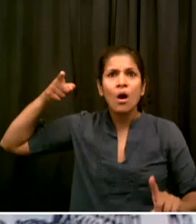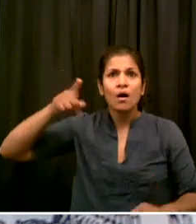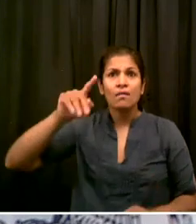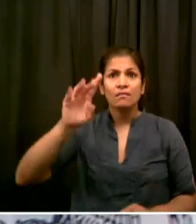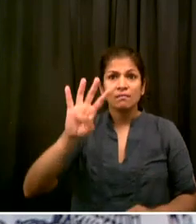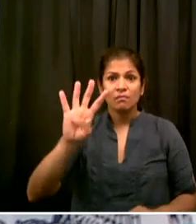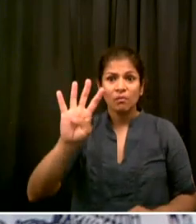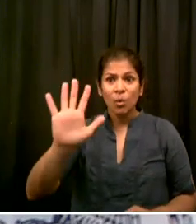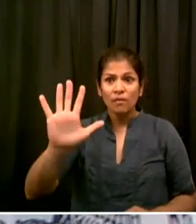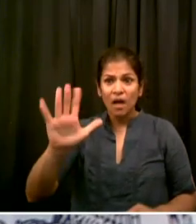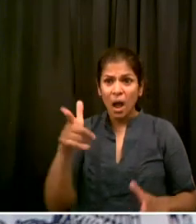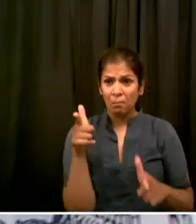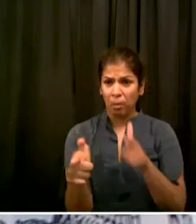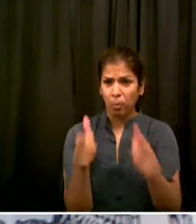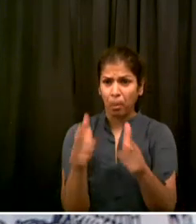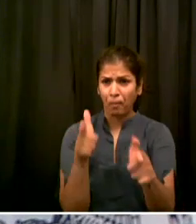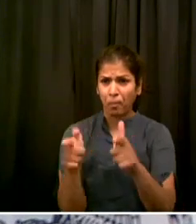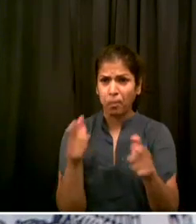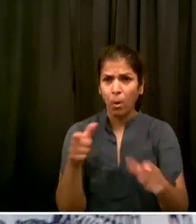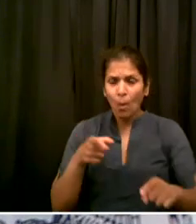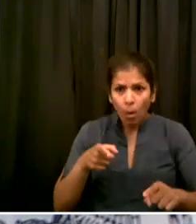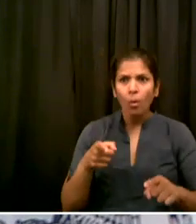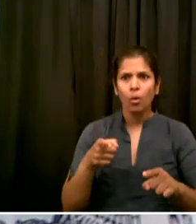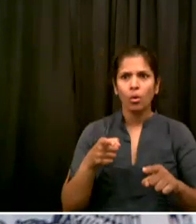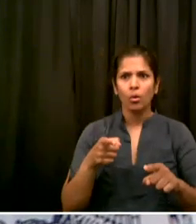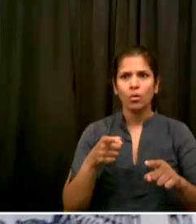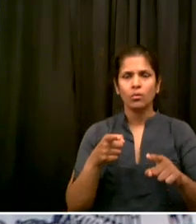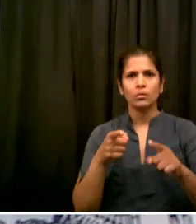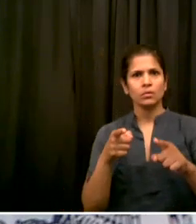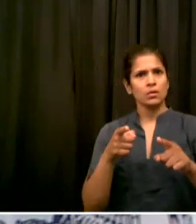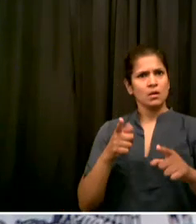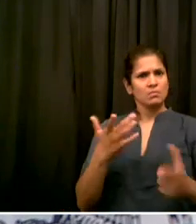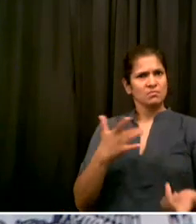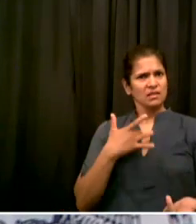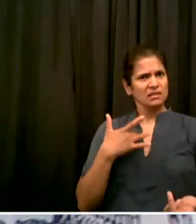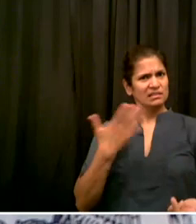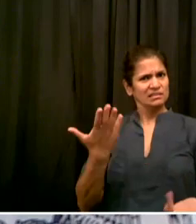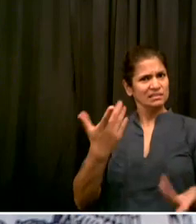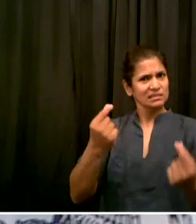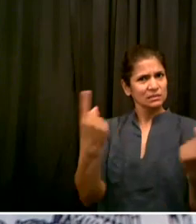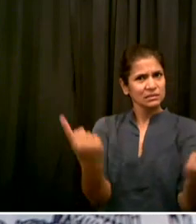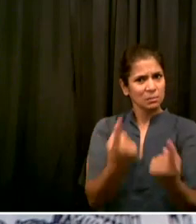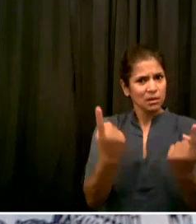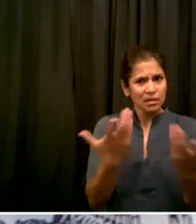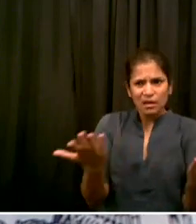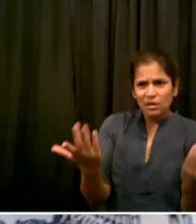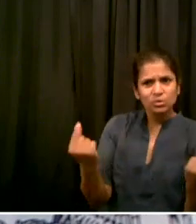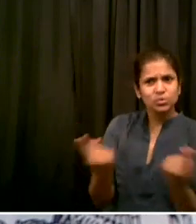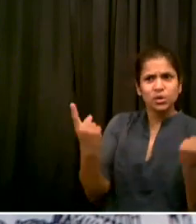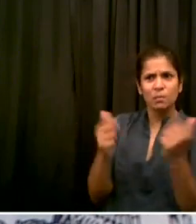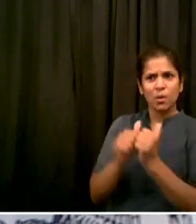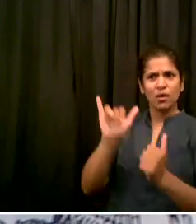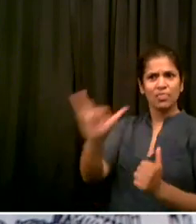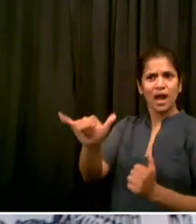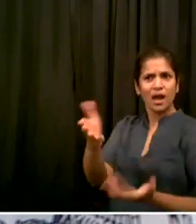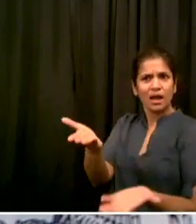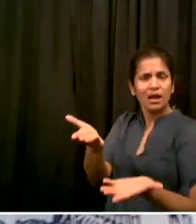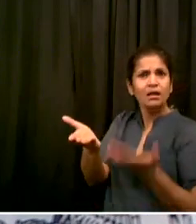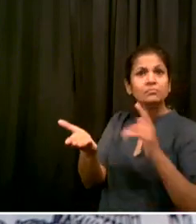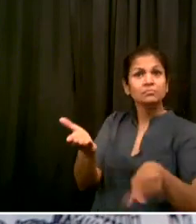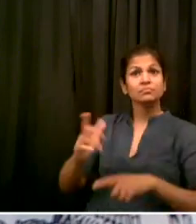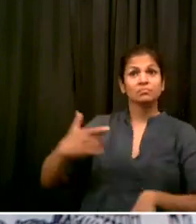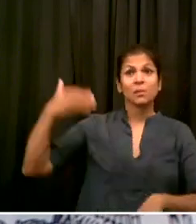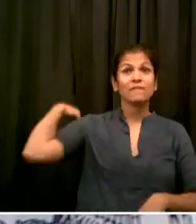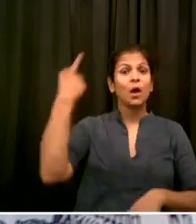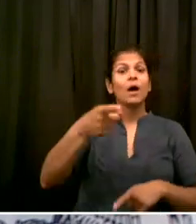thoughts about the dissolution of the anti-crime unit? Does that go through your mind at all? No, Rich, I appreciate the